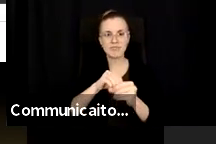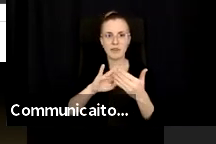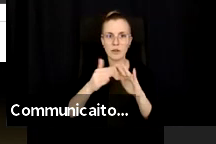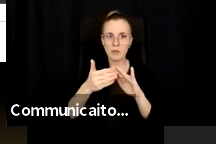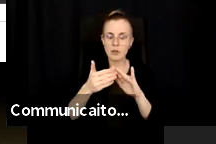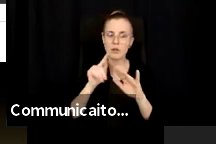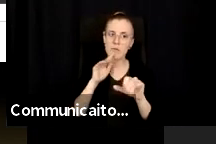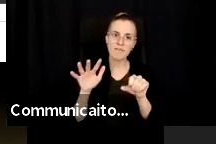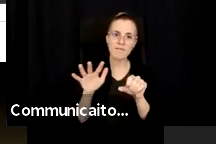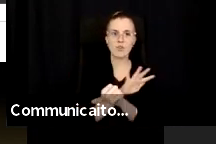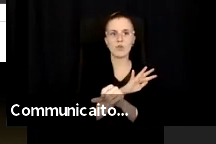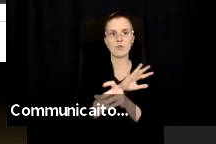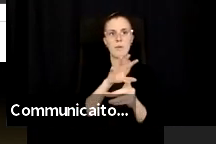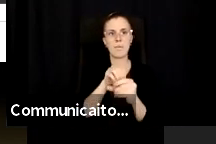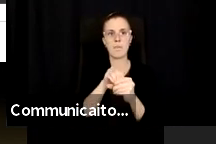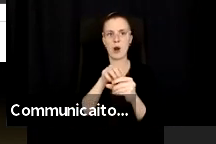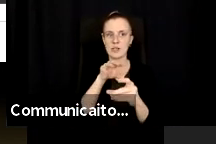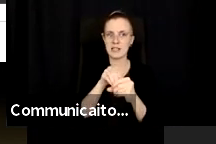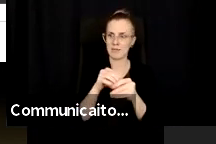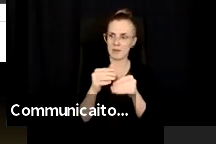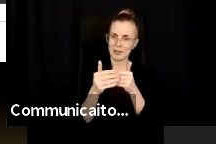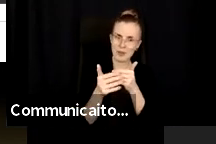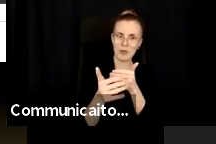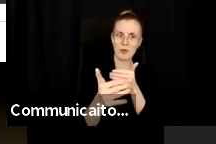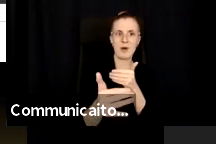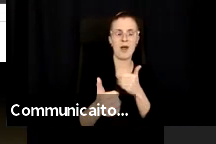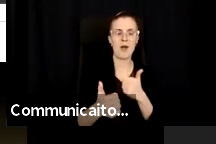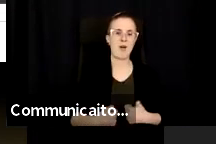participants throughout our lifespan.